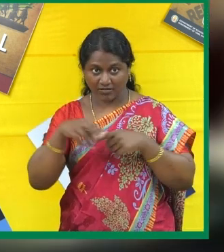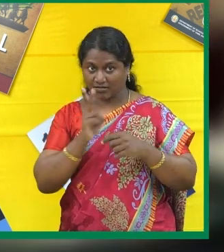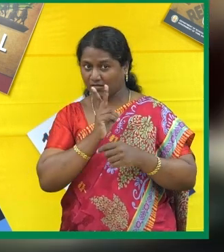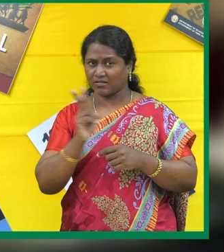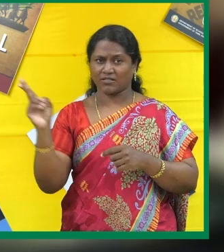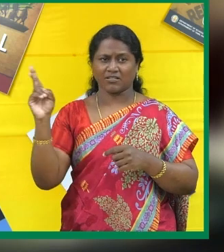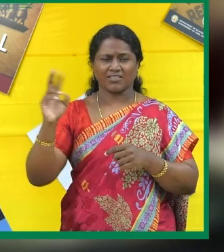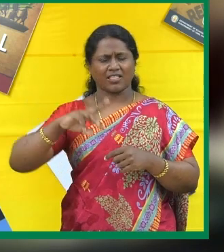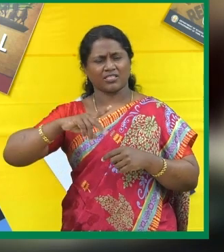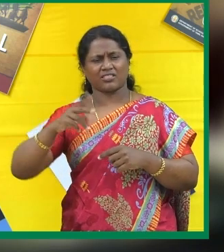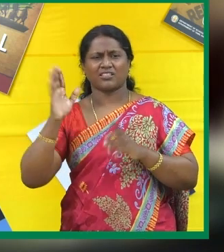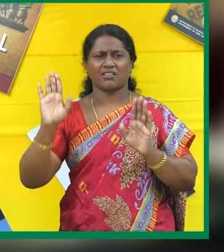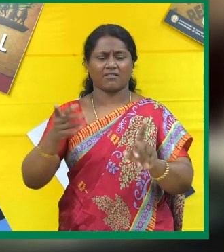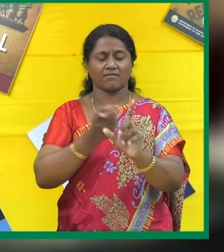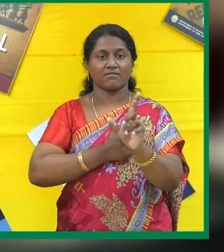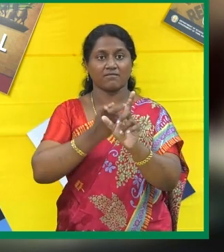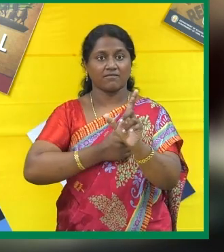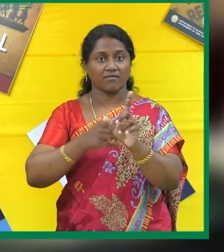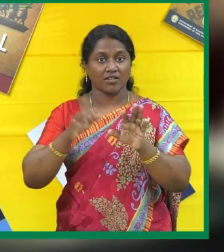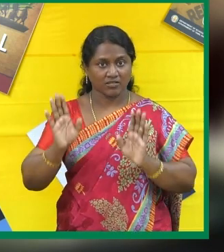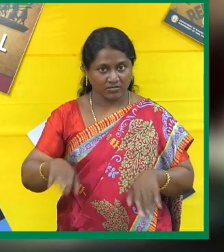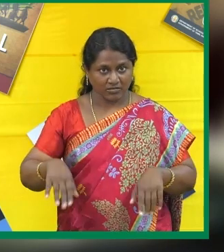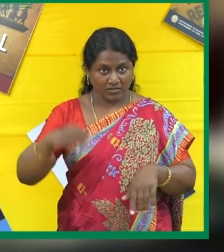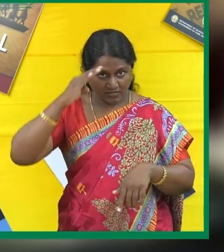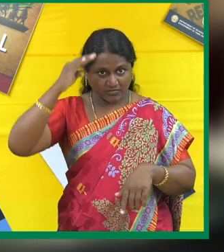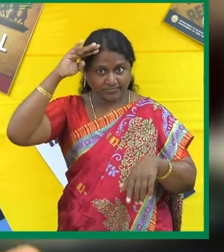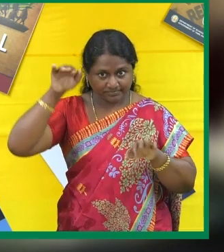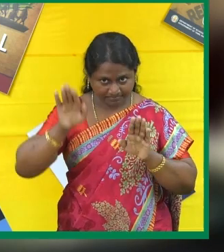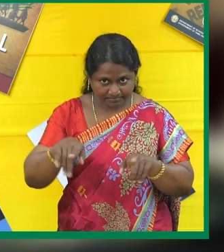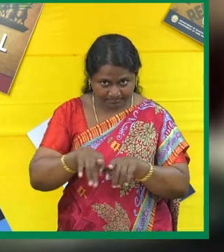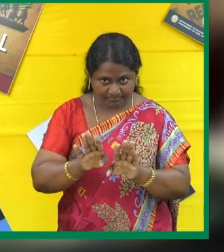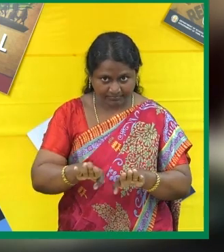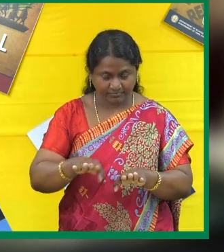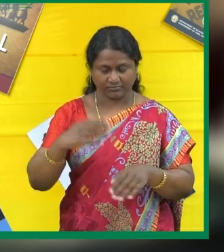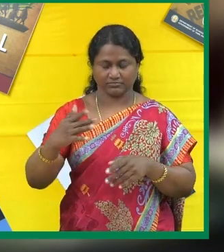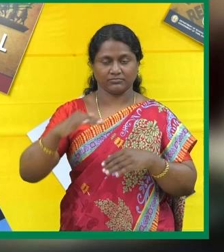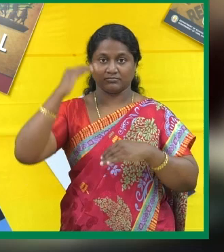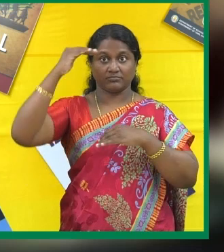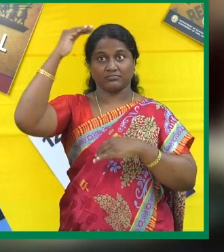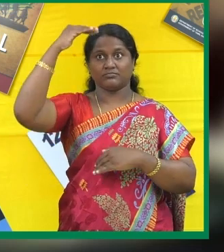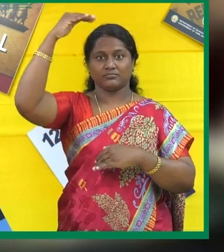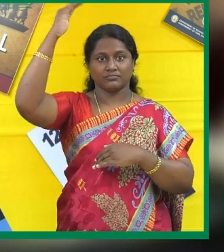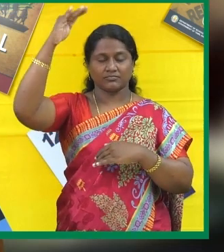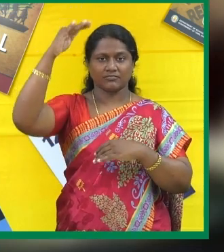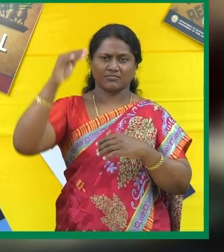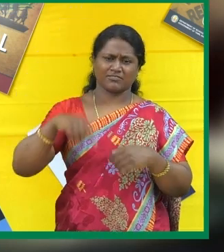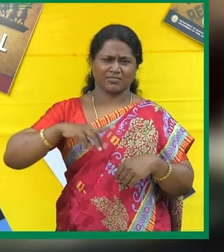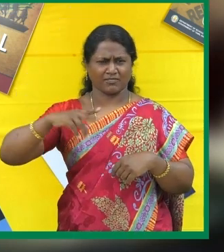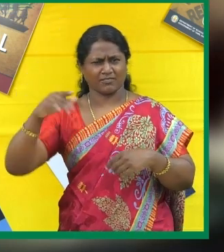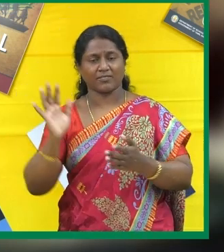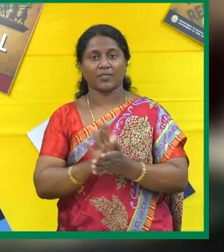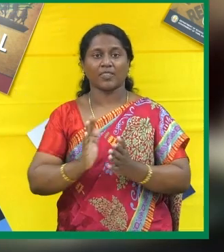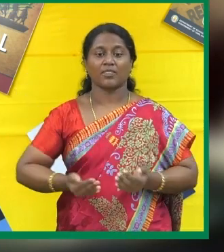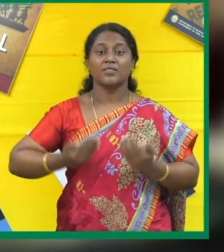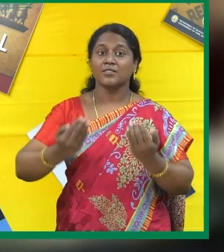how the year to year the age is going on increasing. We are celebrating birthdays every year. So let me but live